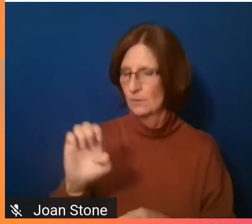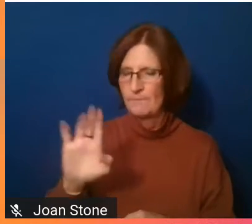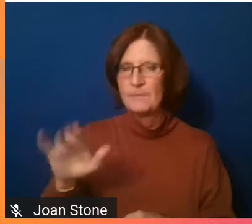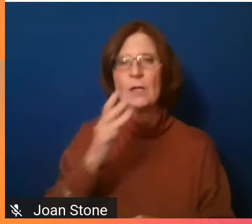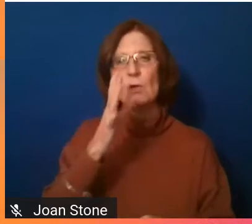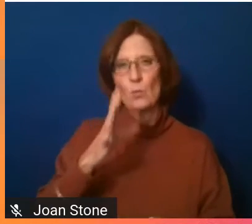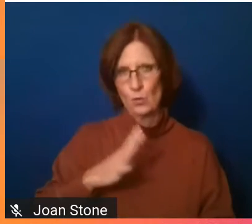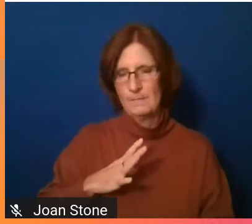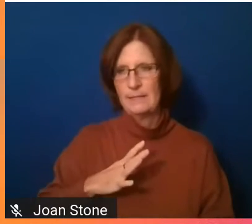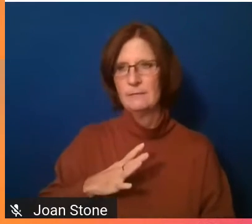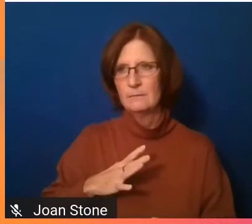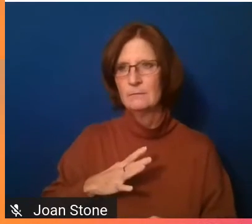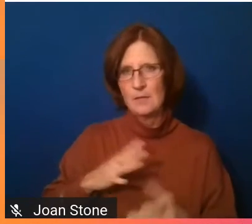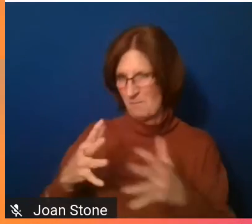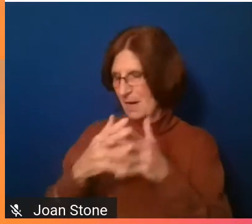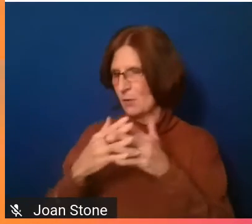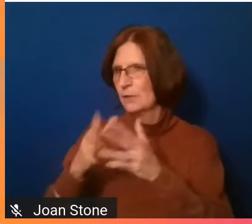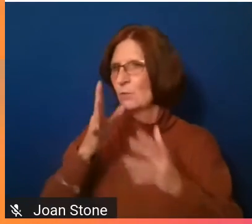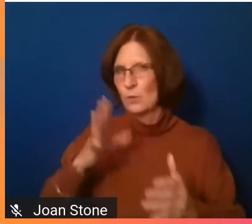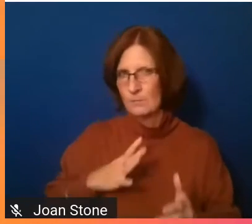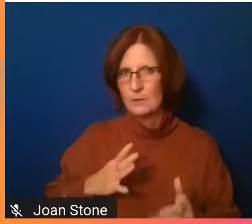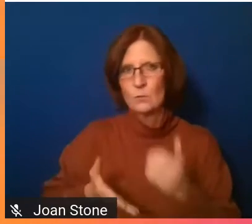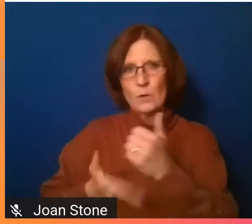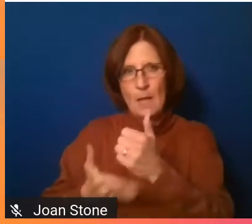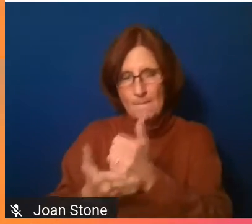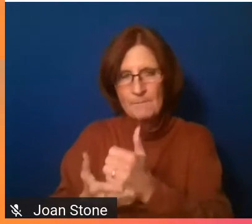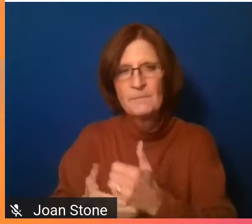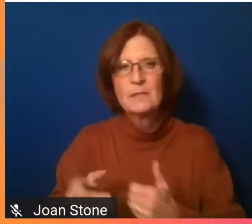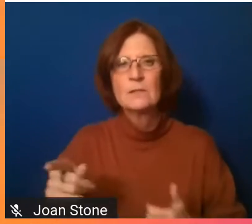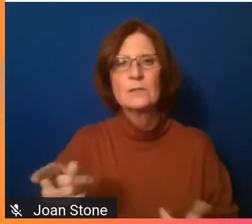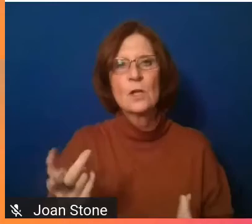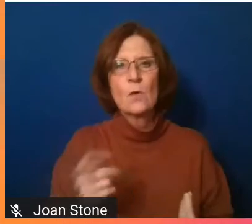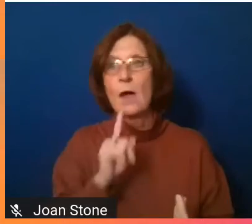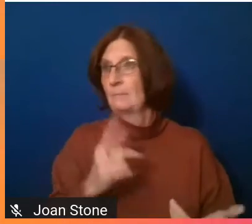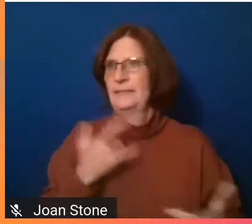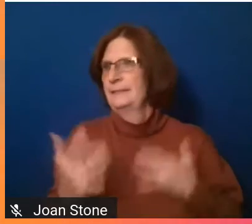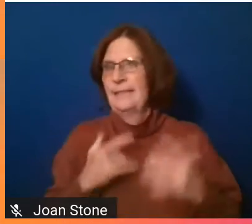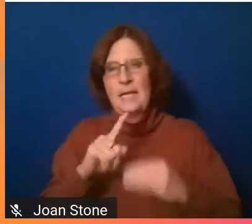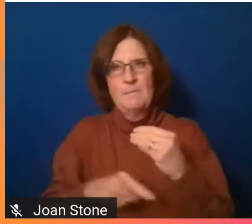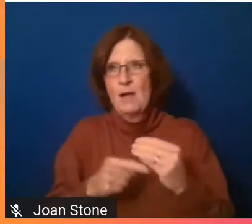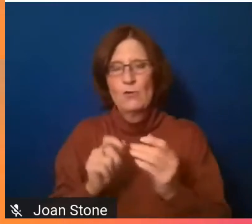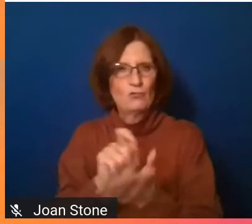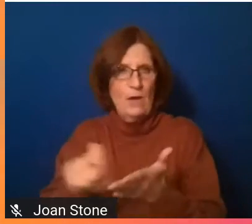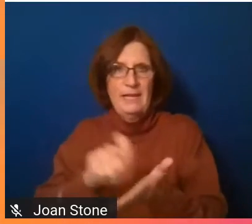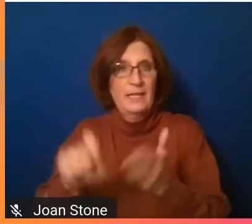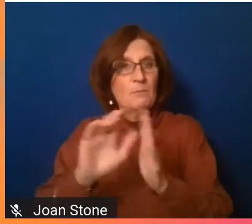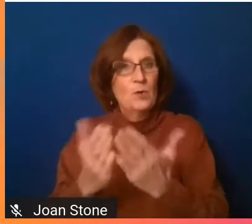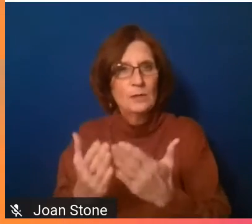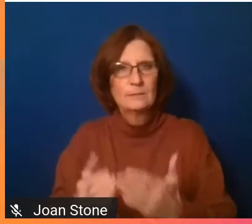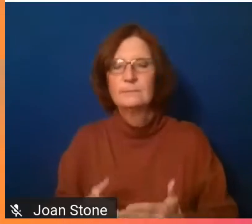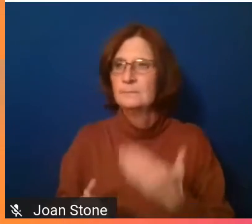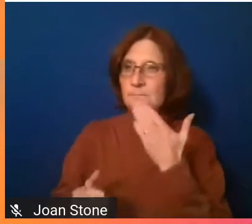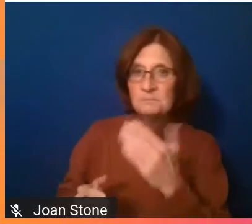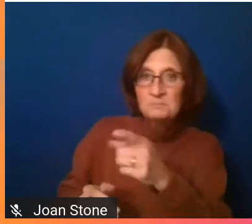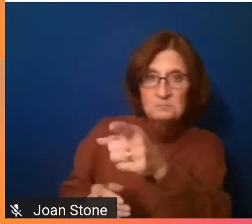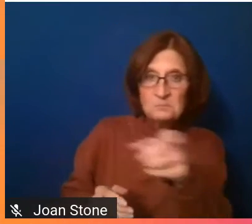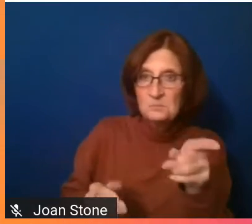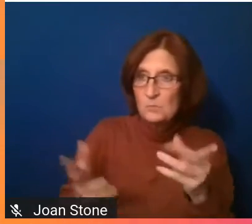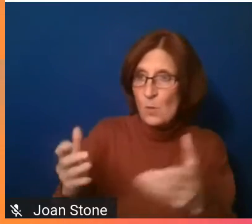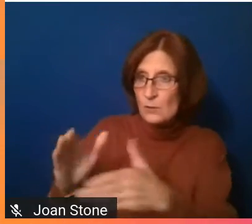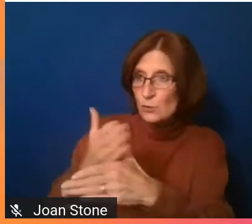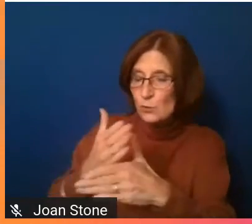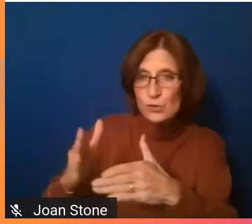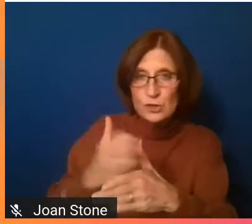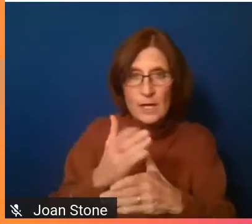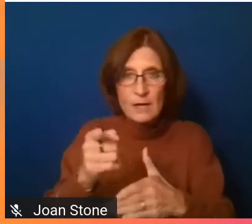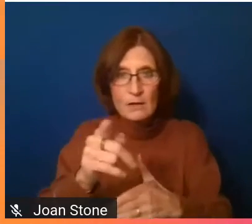something. It's gonna be awesome. I'm soon finished with that book. So great, thank you. Anybody else want to share with our